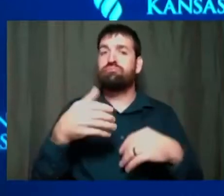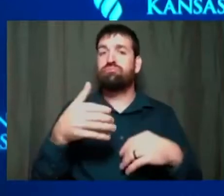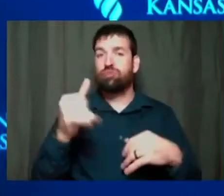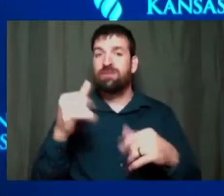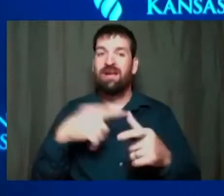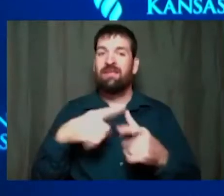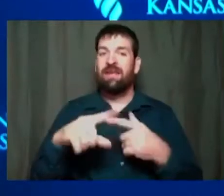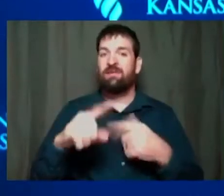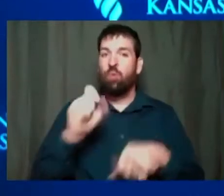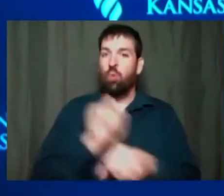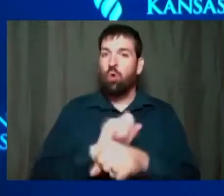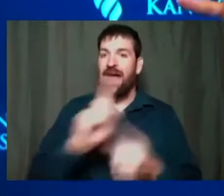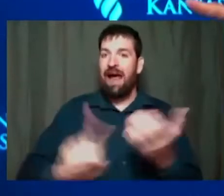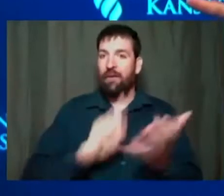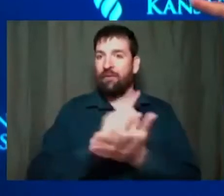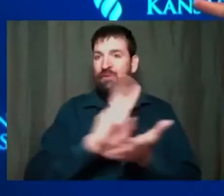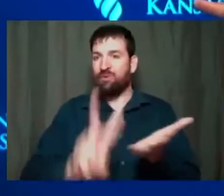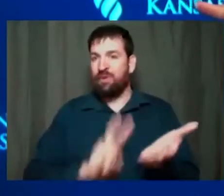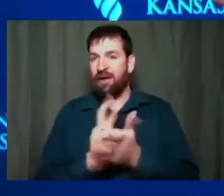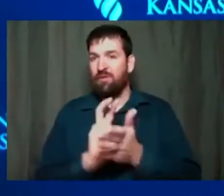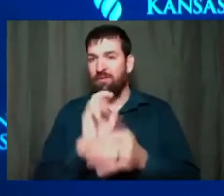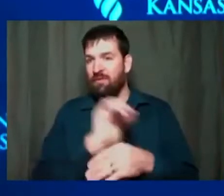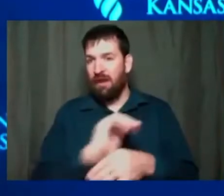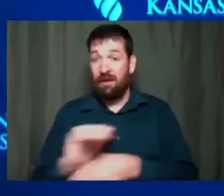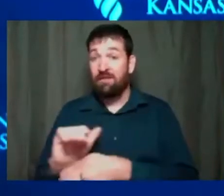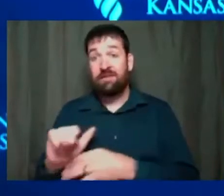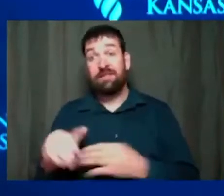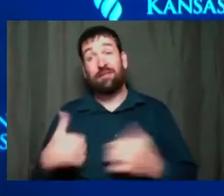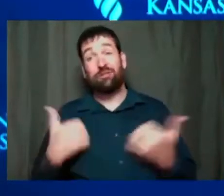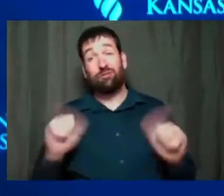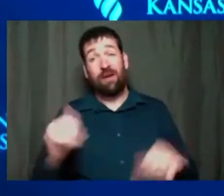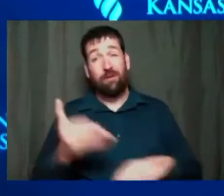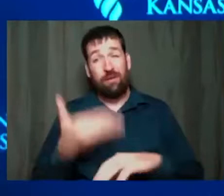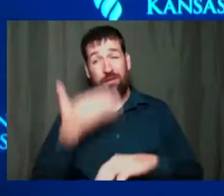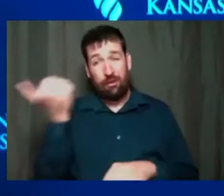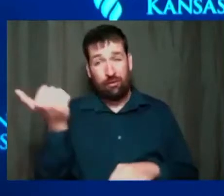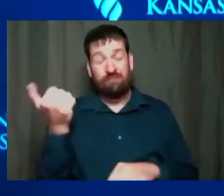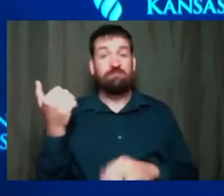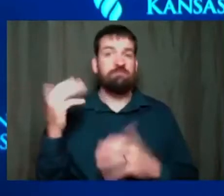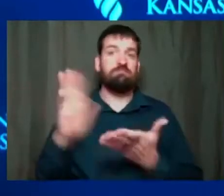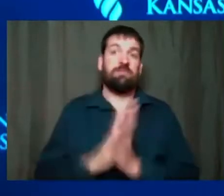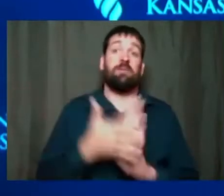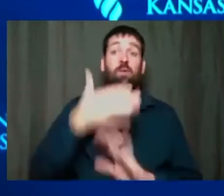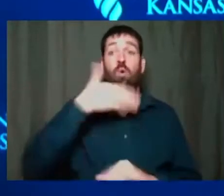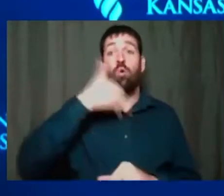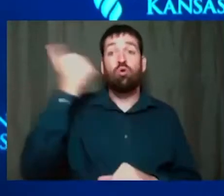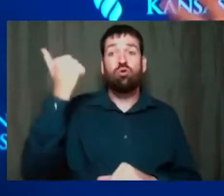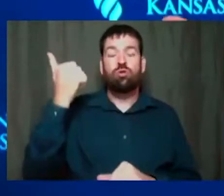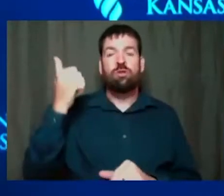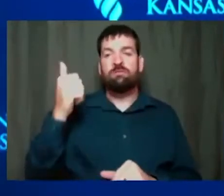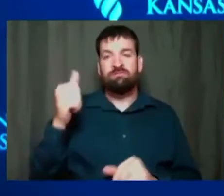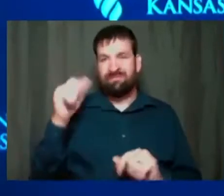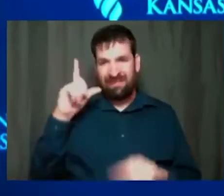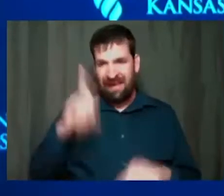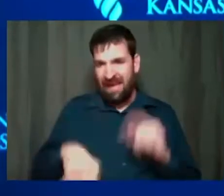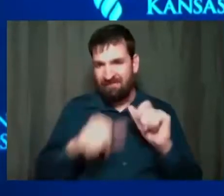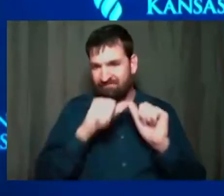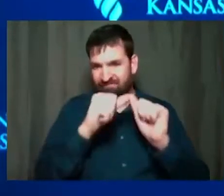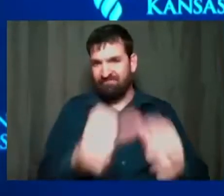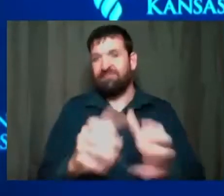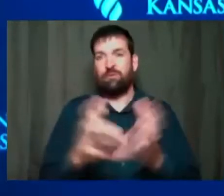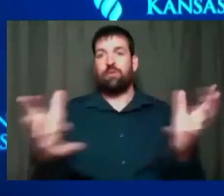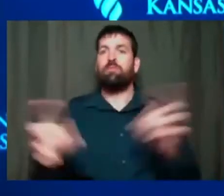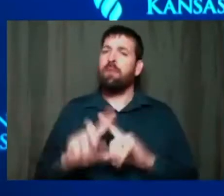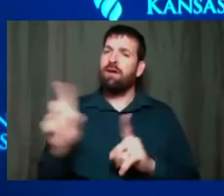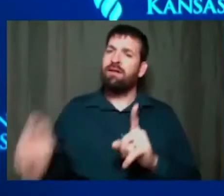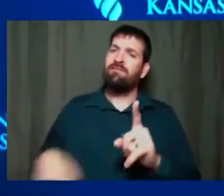night. I'm trying to do better because I think as you get older, especially, your stamina is not quite what it was. But I also think that affects your